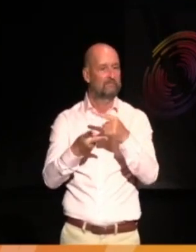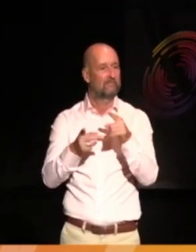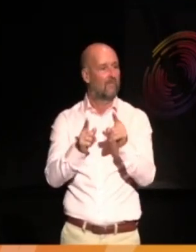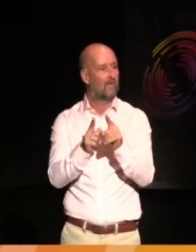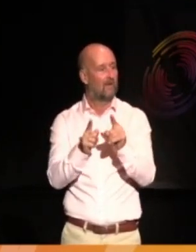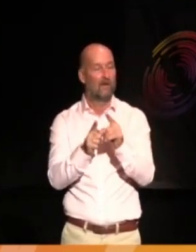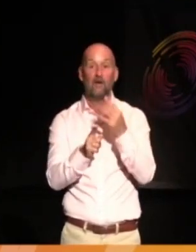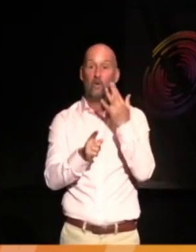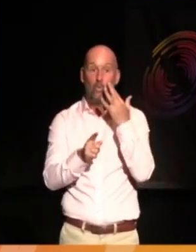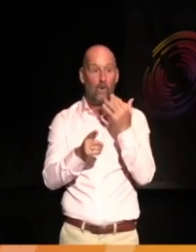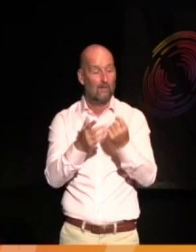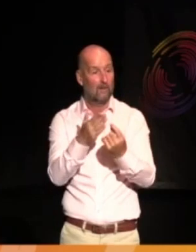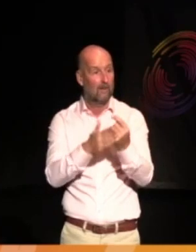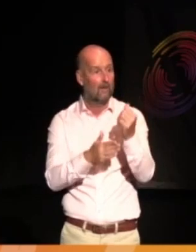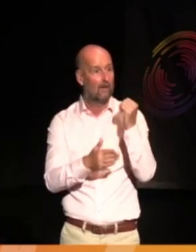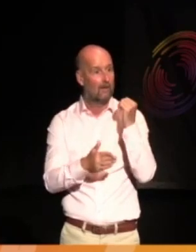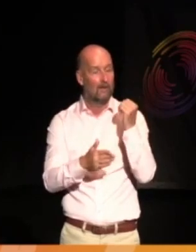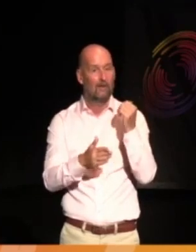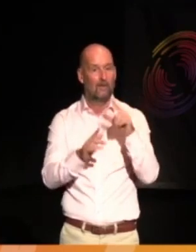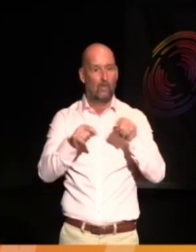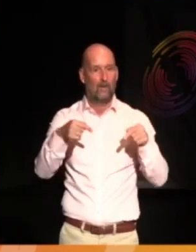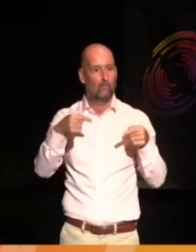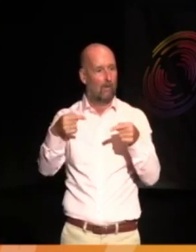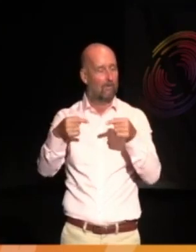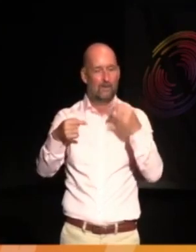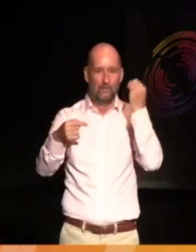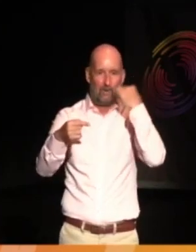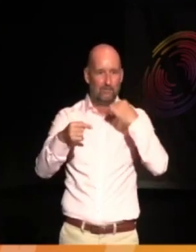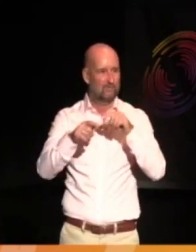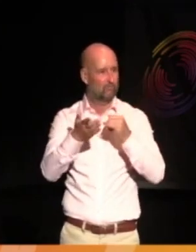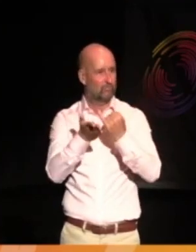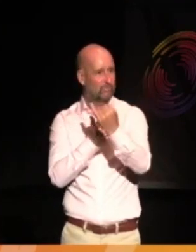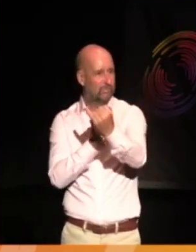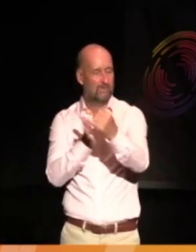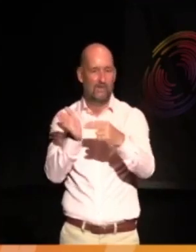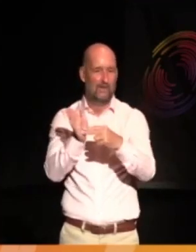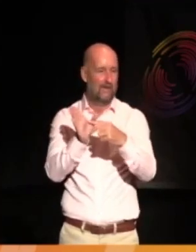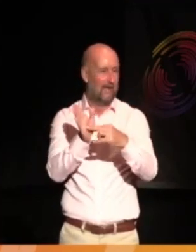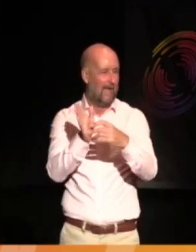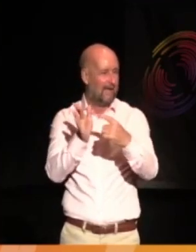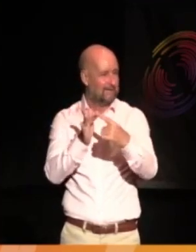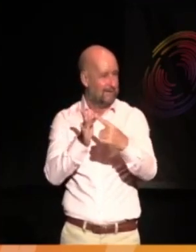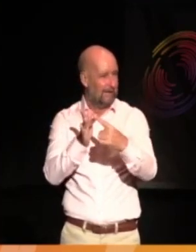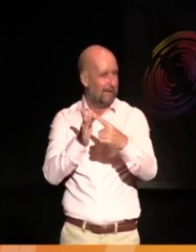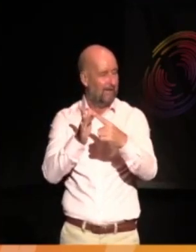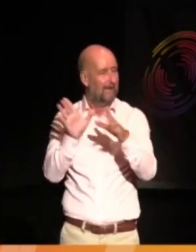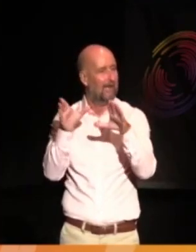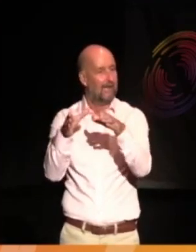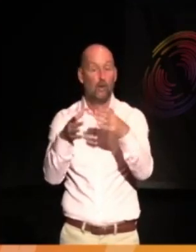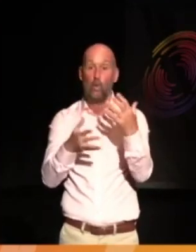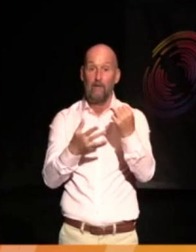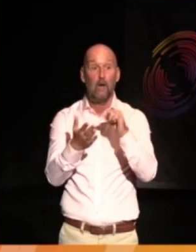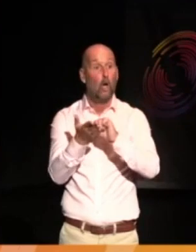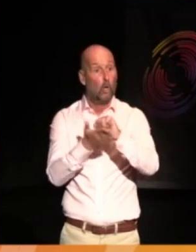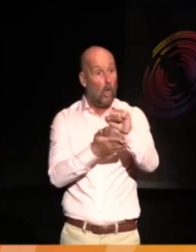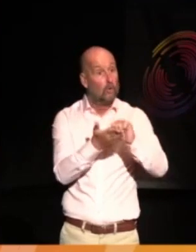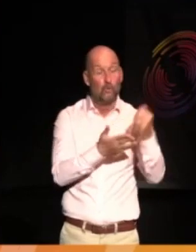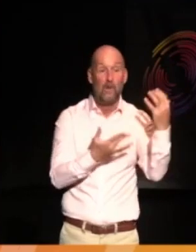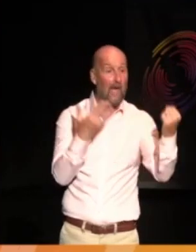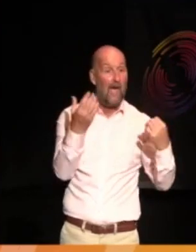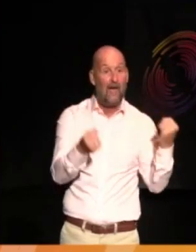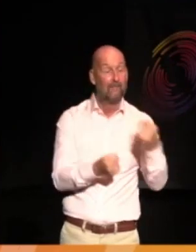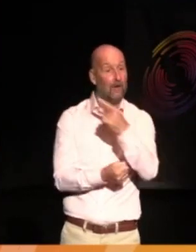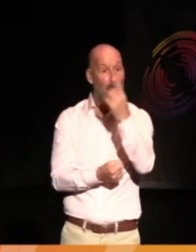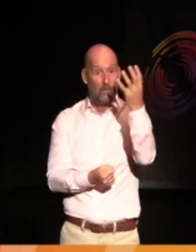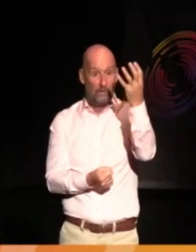certainly wasn't for us with kind of Rock Against Racism and the Anti-Nazi League and all that kind of stuff. We have culture. The government can't give us. The government can't even